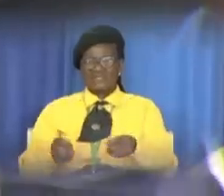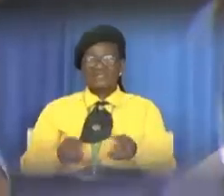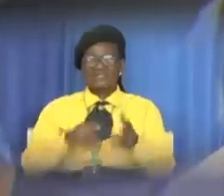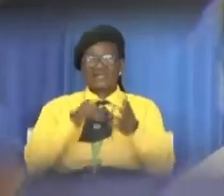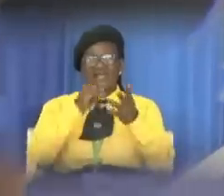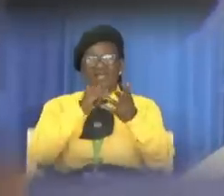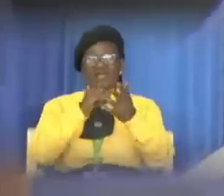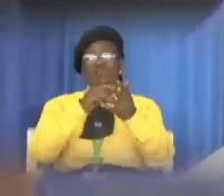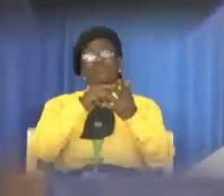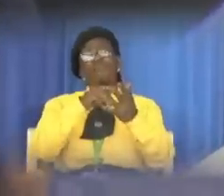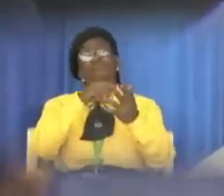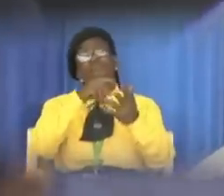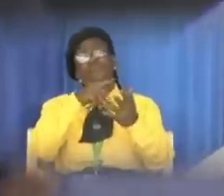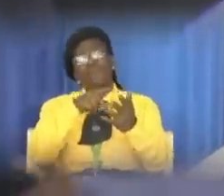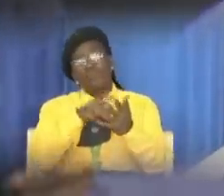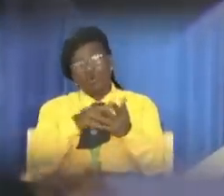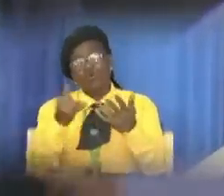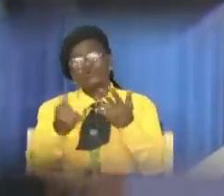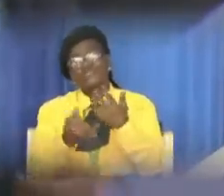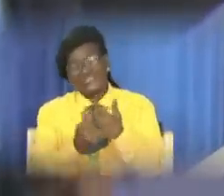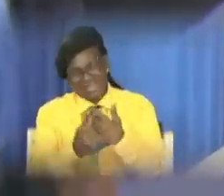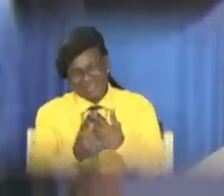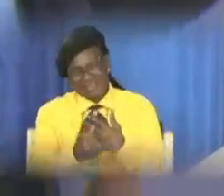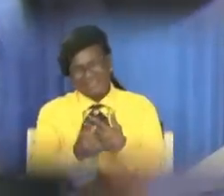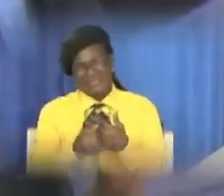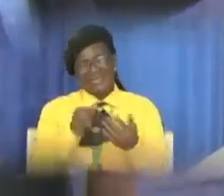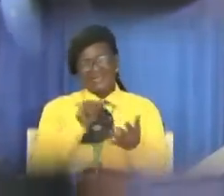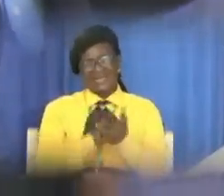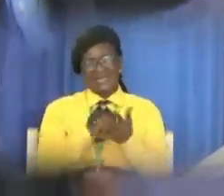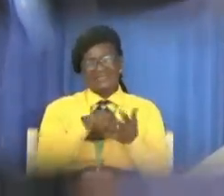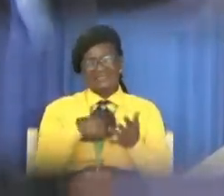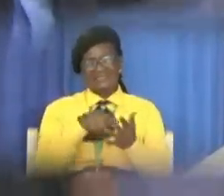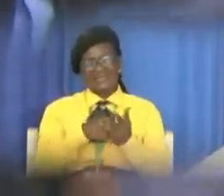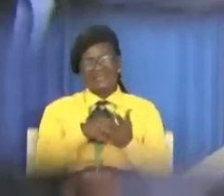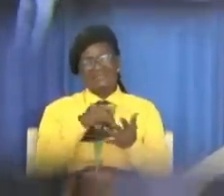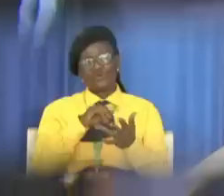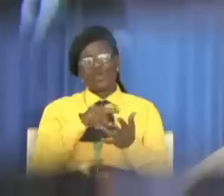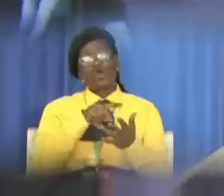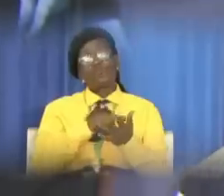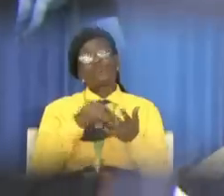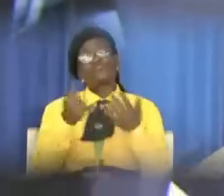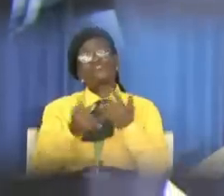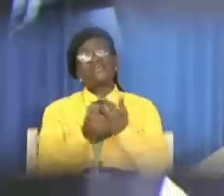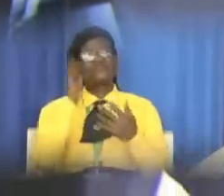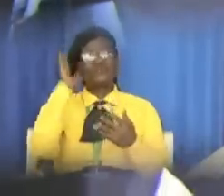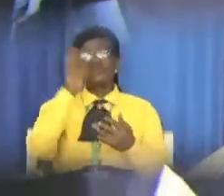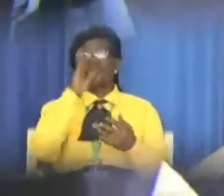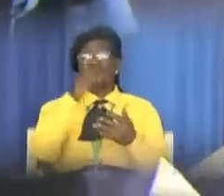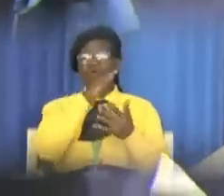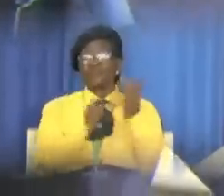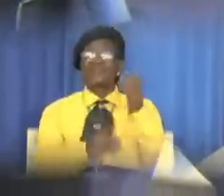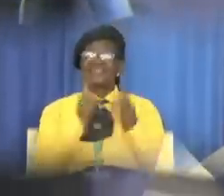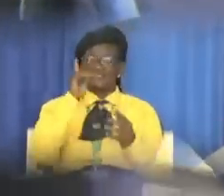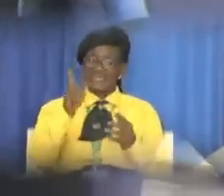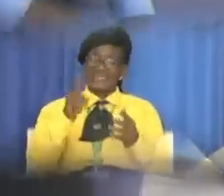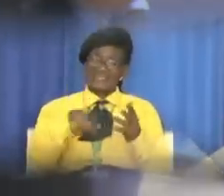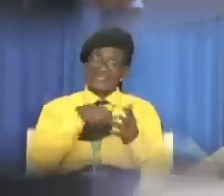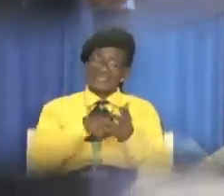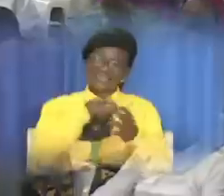be completed this year. Pray for them. Please pray with all your heart. They